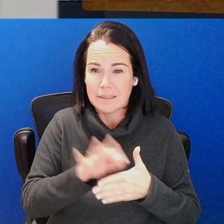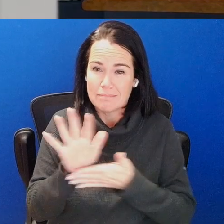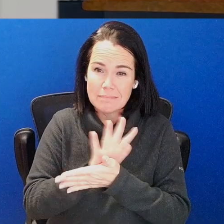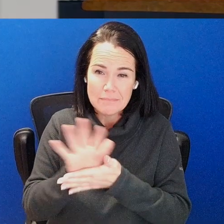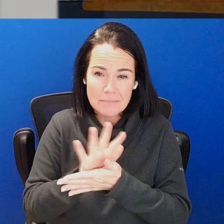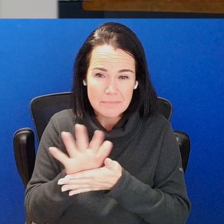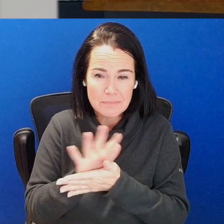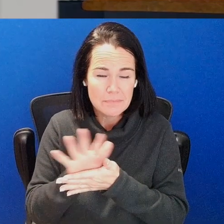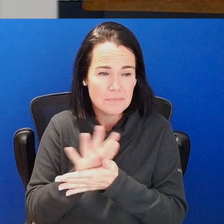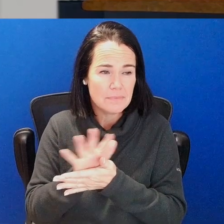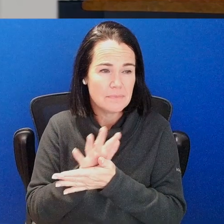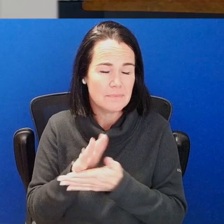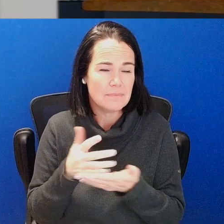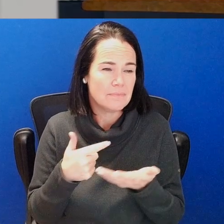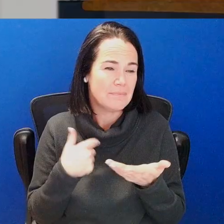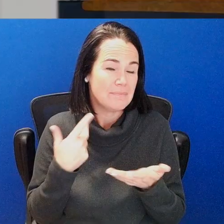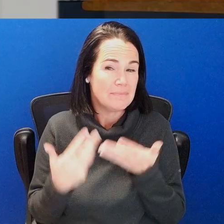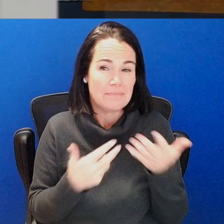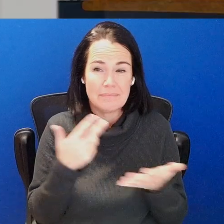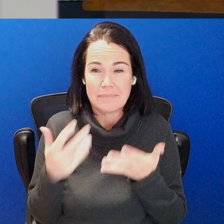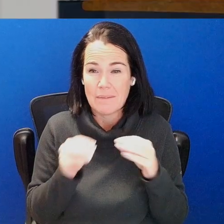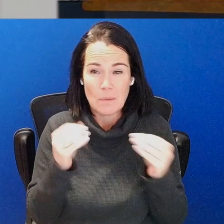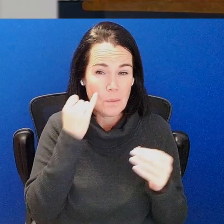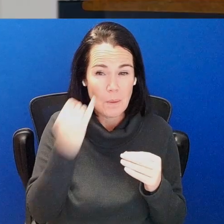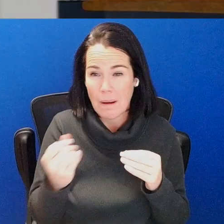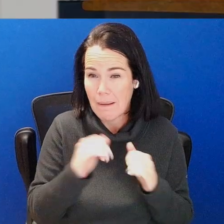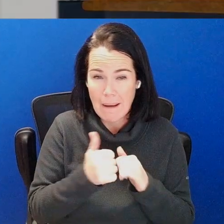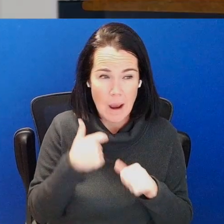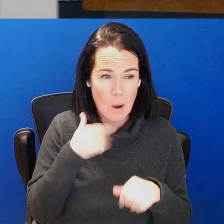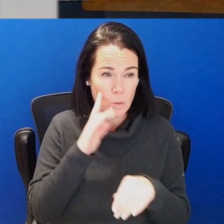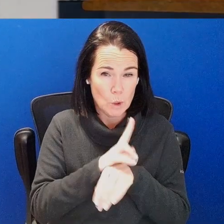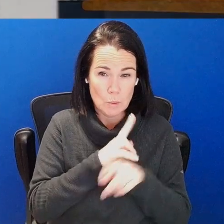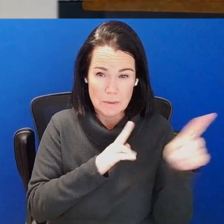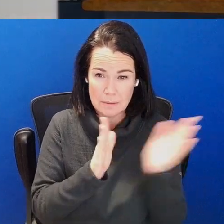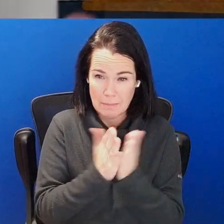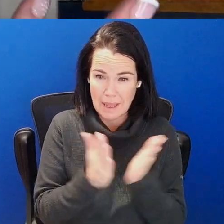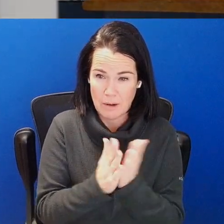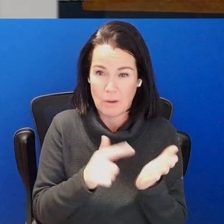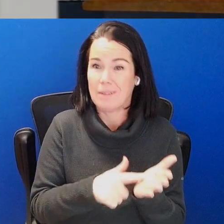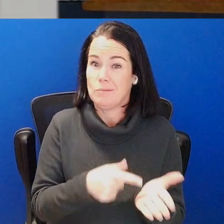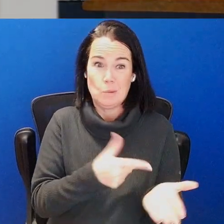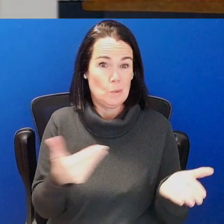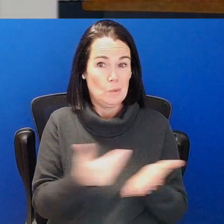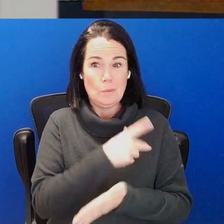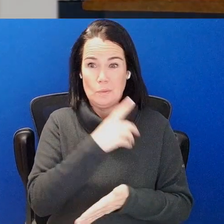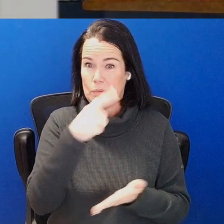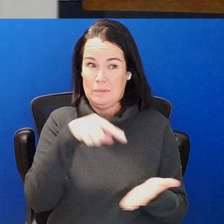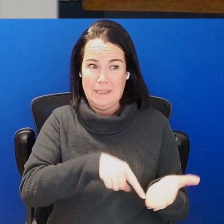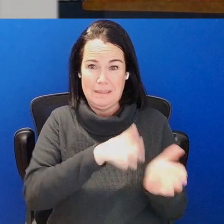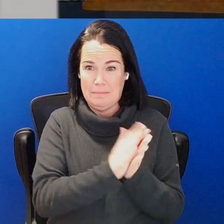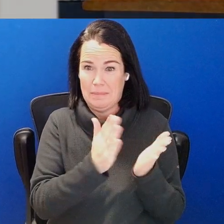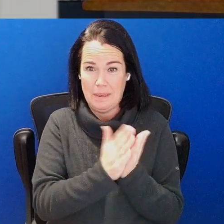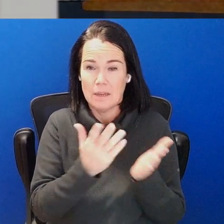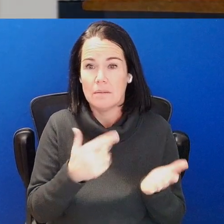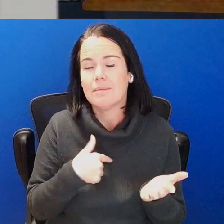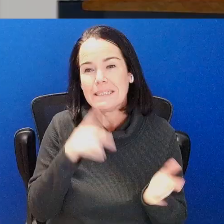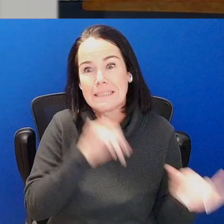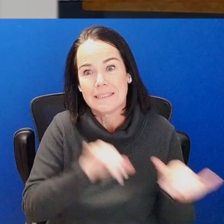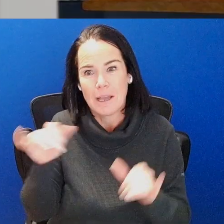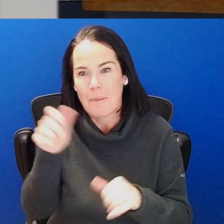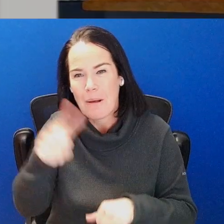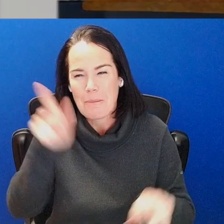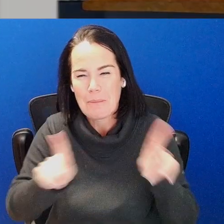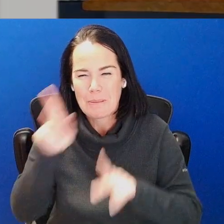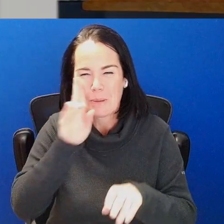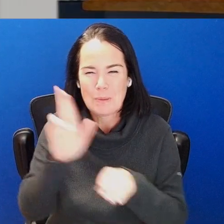content creating, and I have no idea how I'm going to use this planner. I'm very new to the planner, as